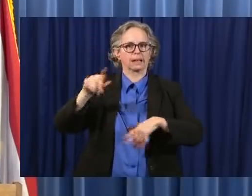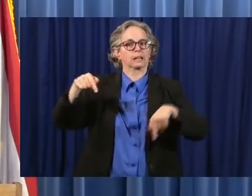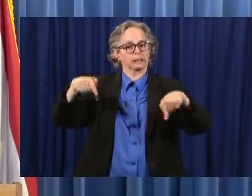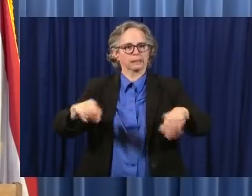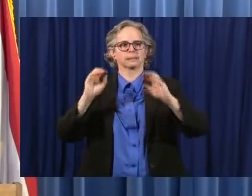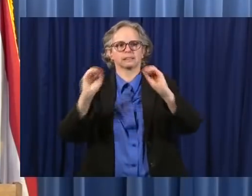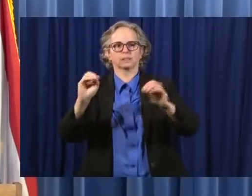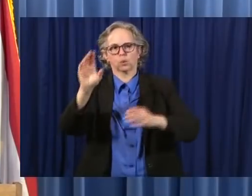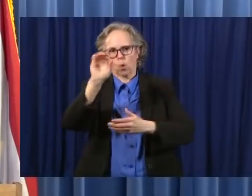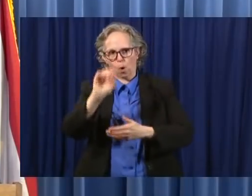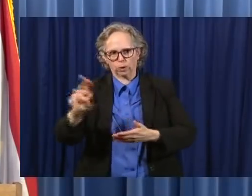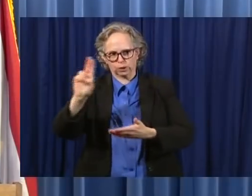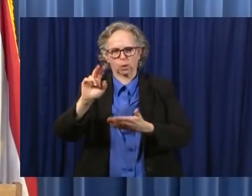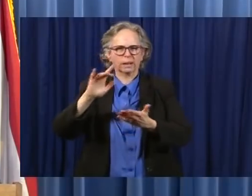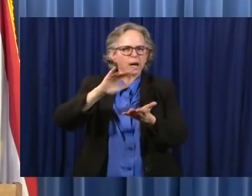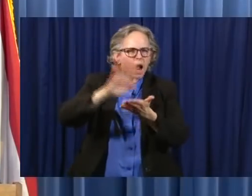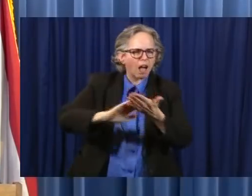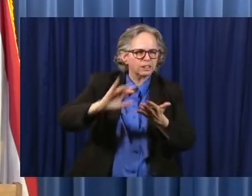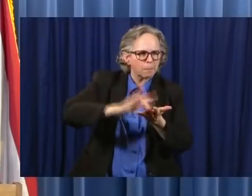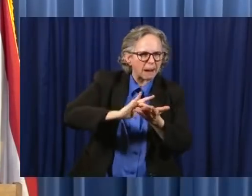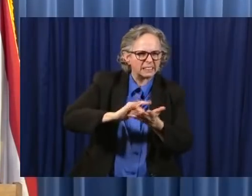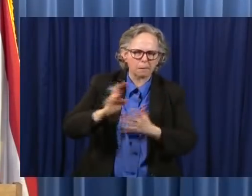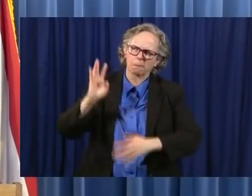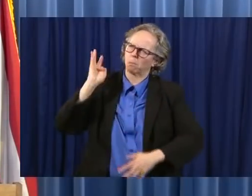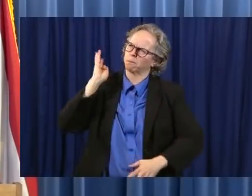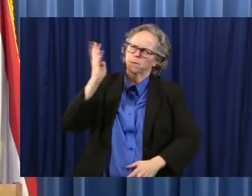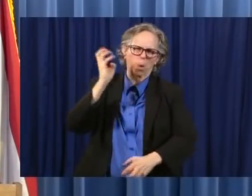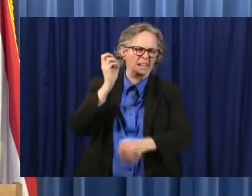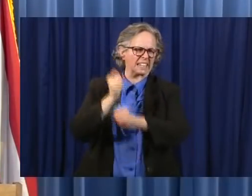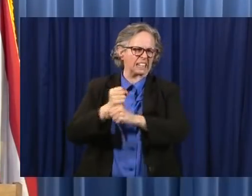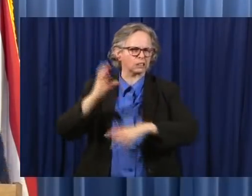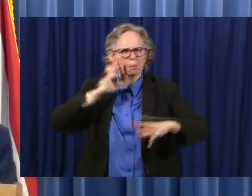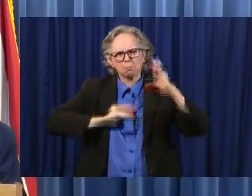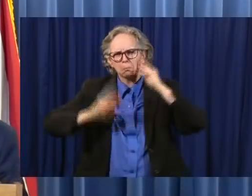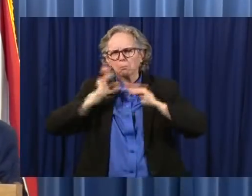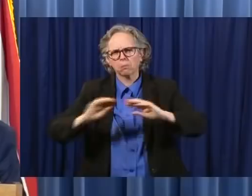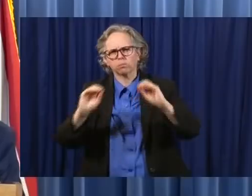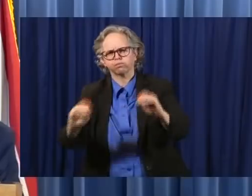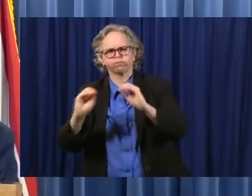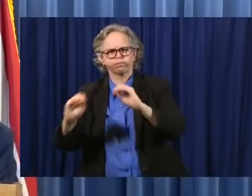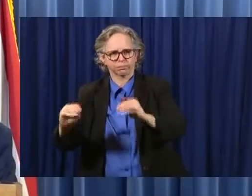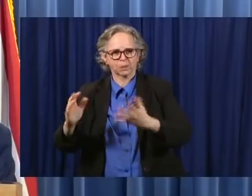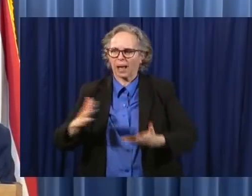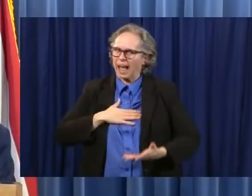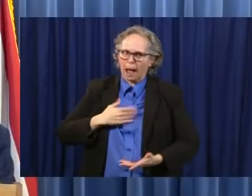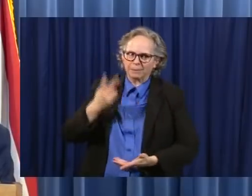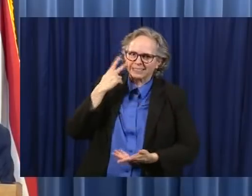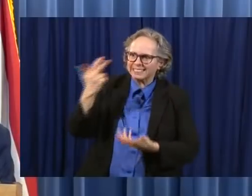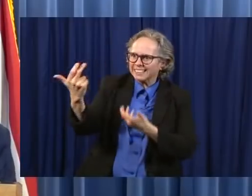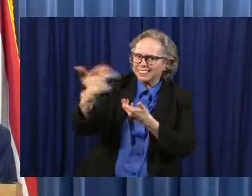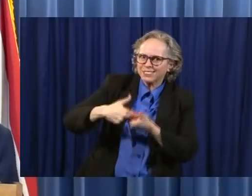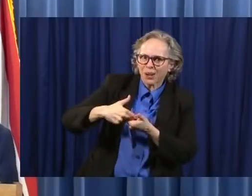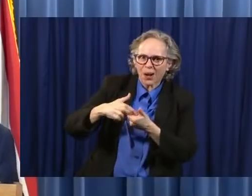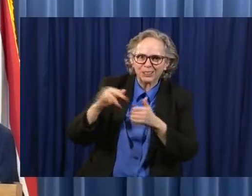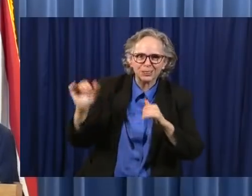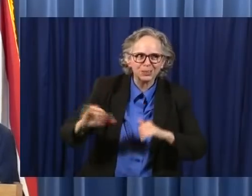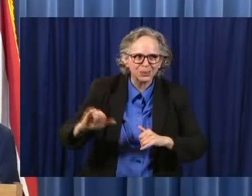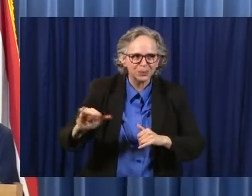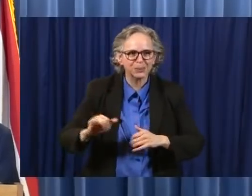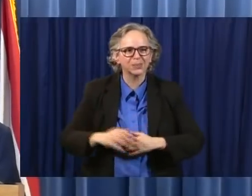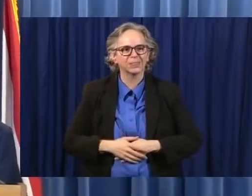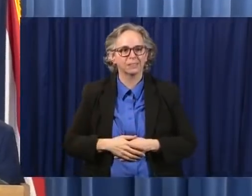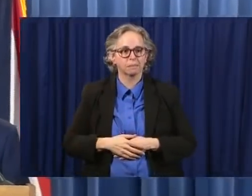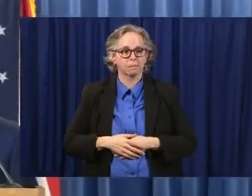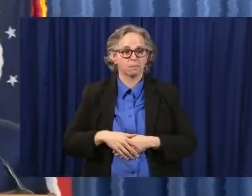Medicine with over 40 years of experience in medicine. So I'm glad to see both of you there. And Director, why don't you